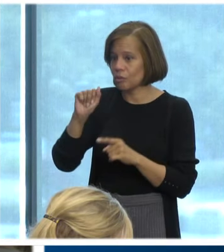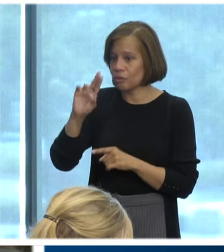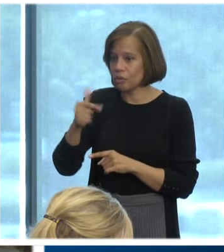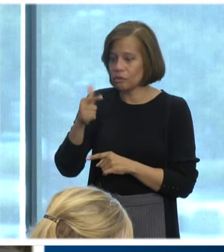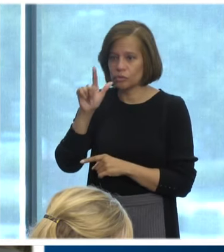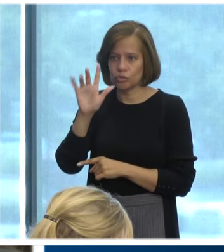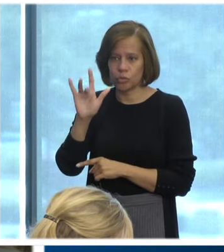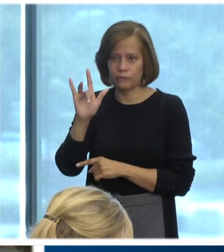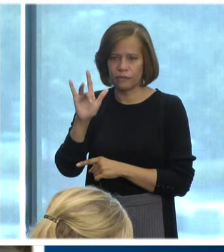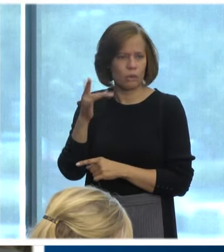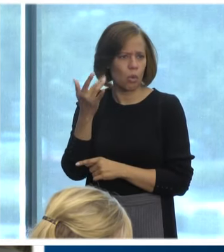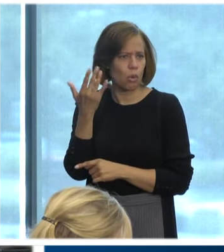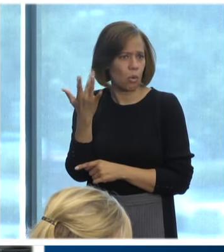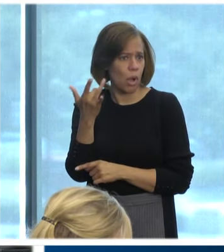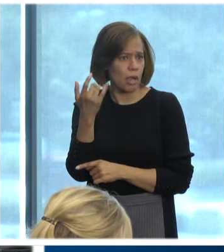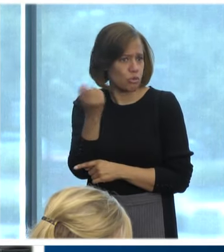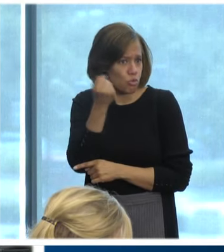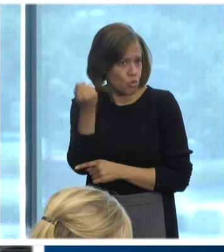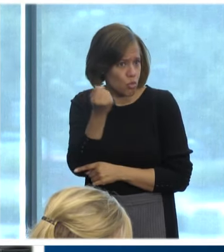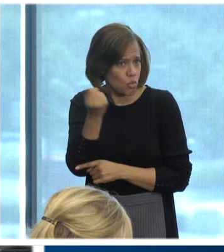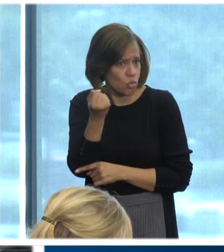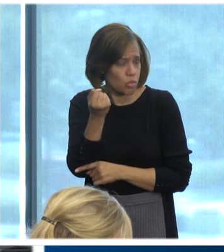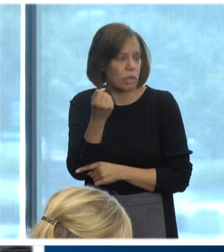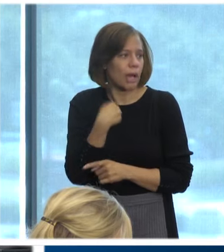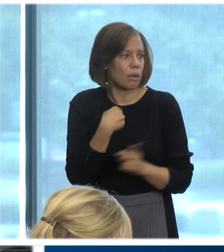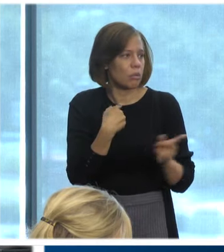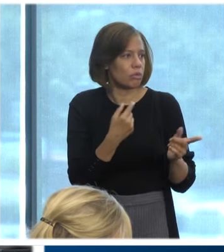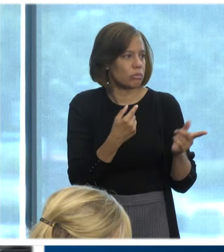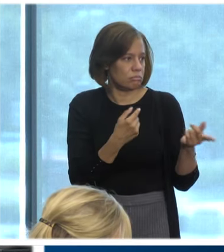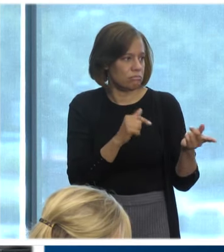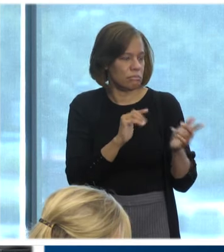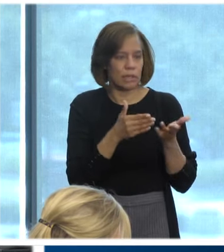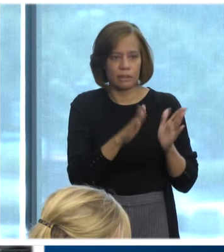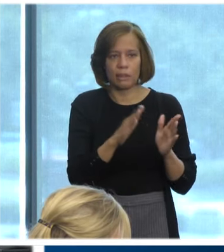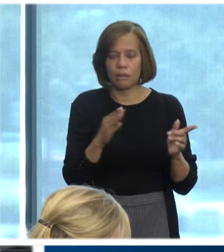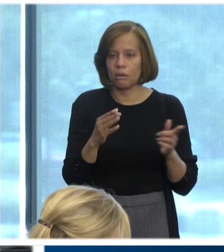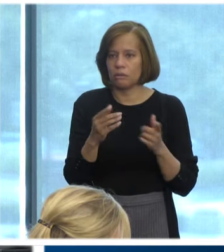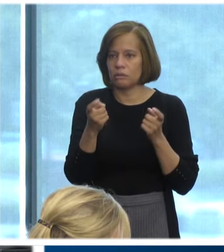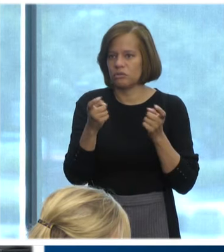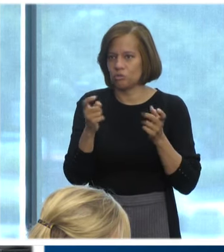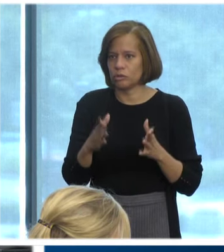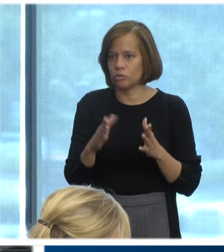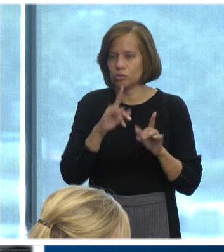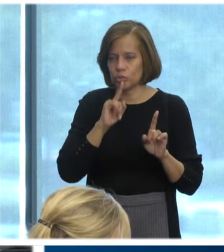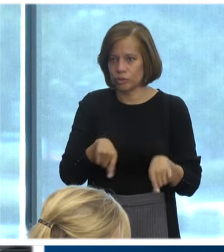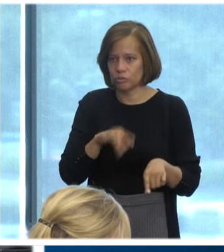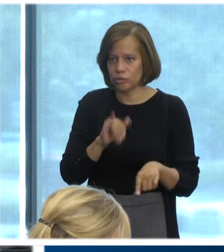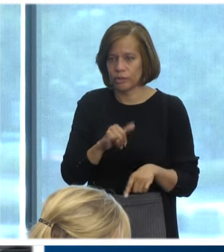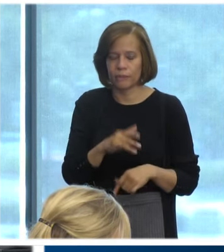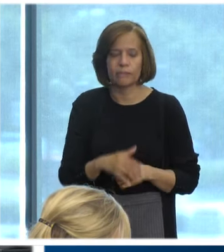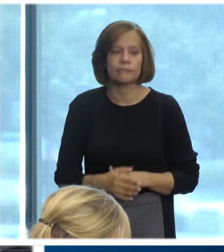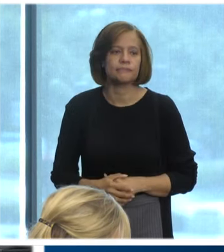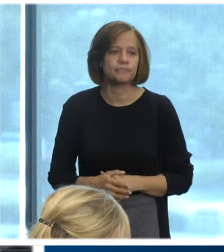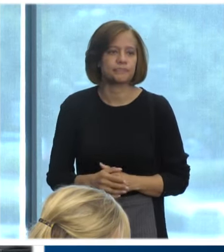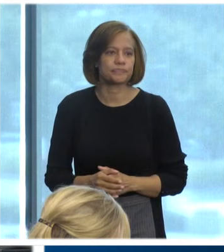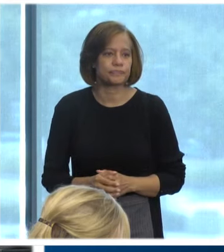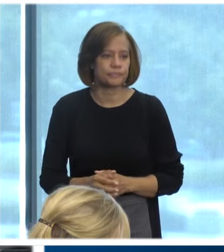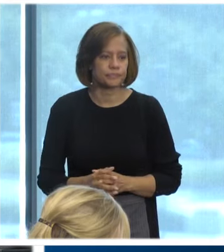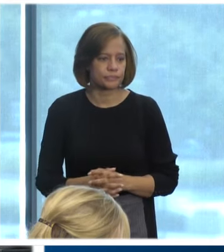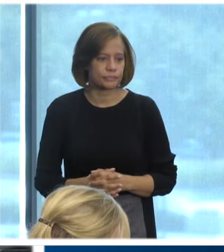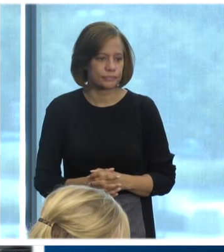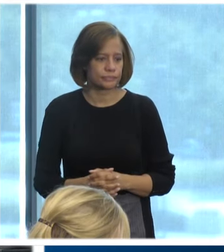withheld? I'll defer to the safety director on that, since he was kind of pointing his office on